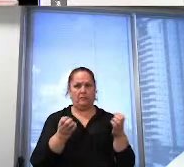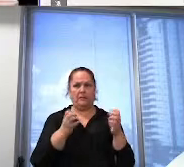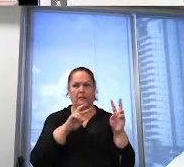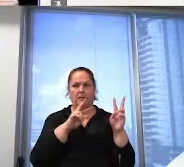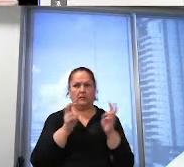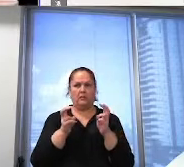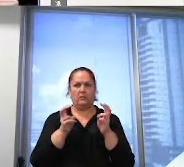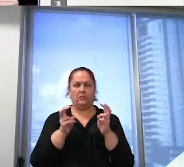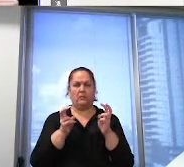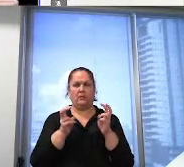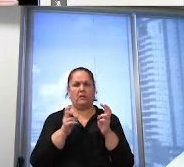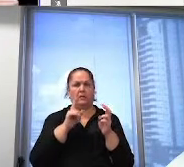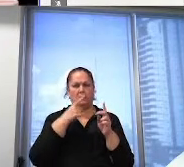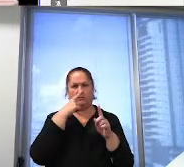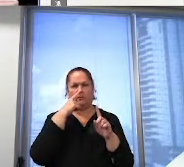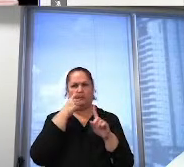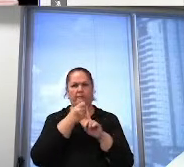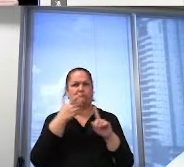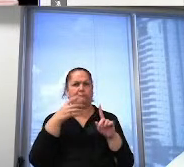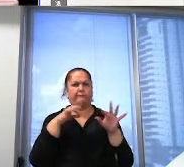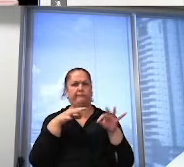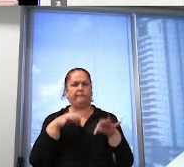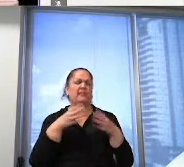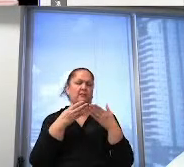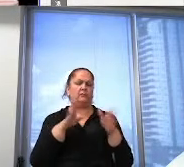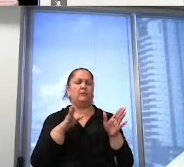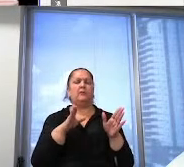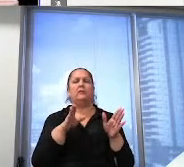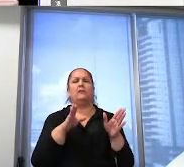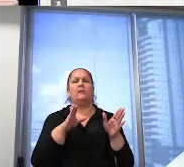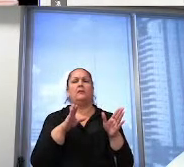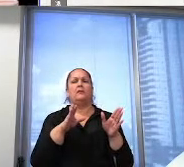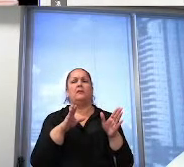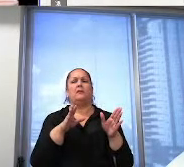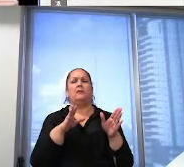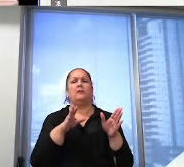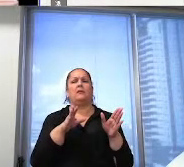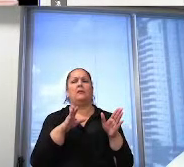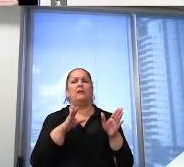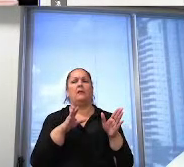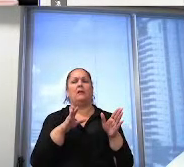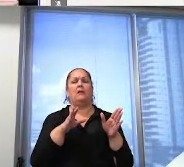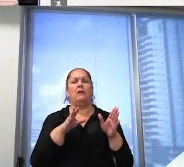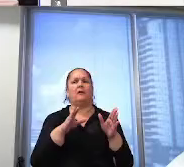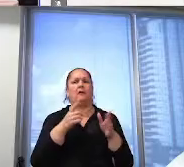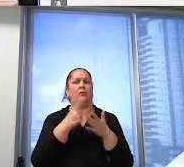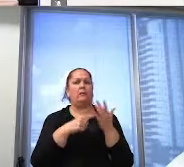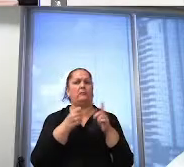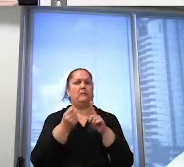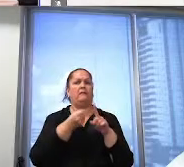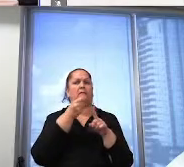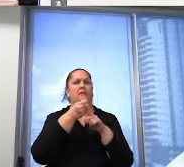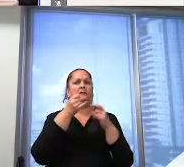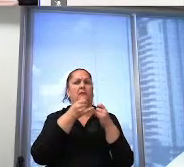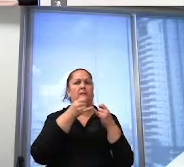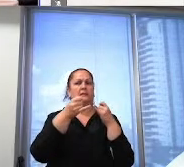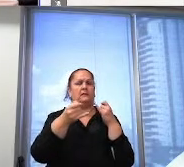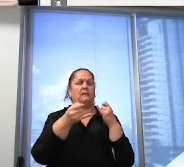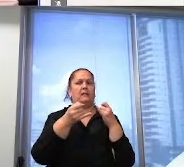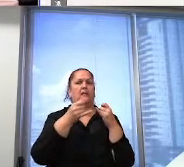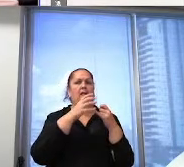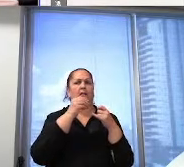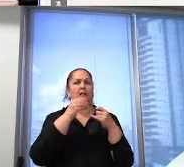or equipment type issues. So can you describe just generally what conditions affected those lines